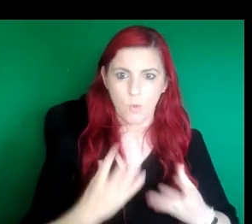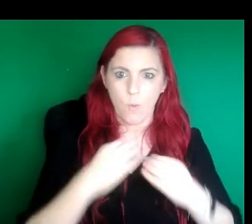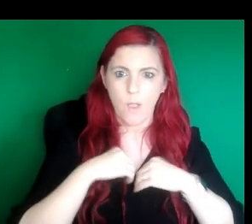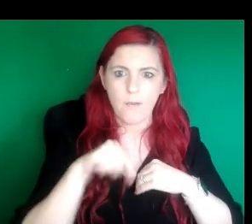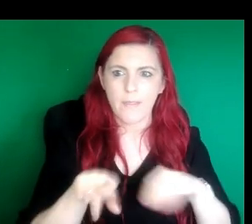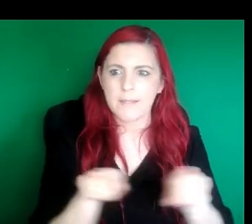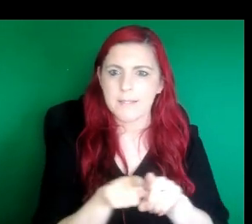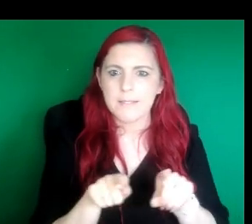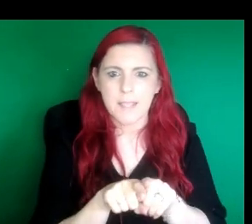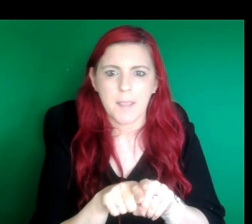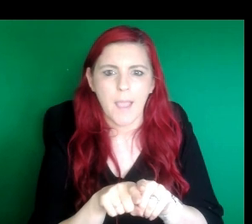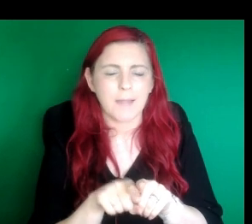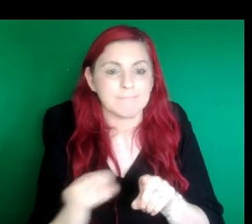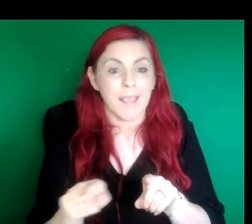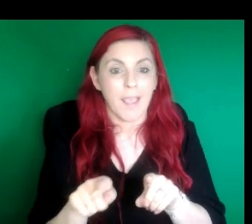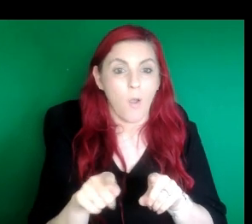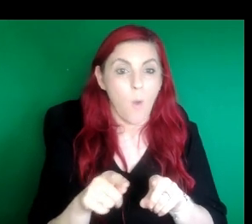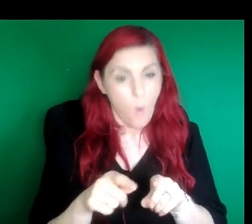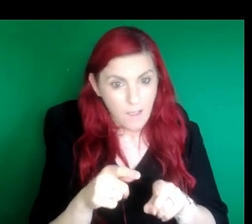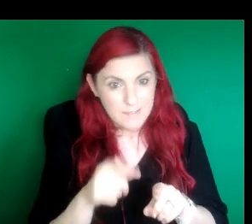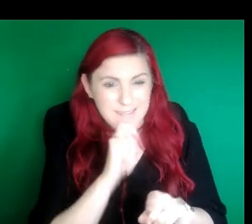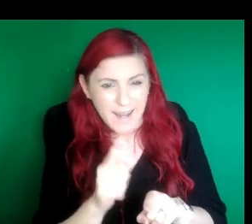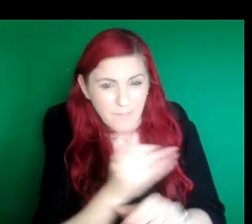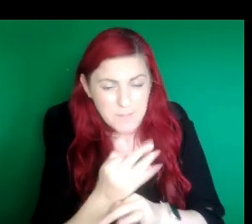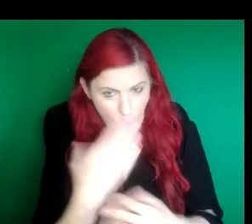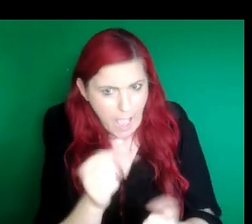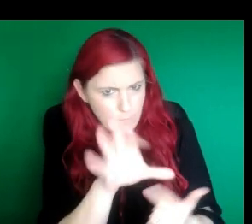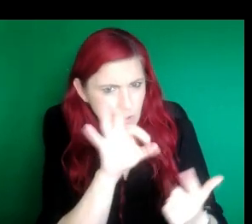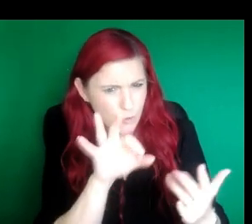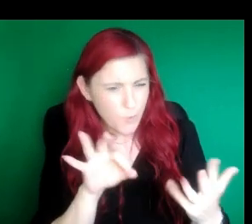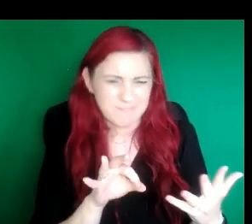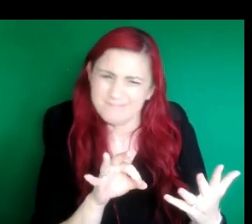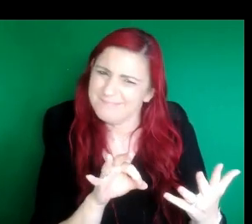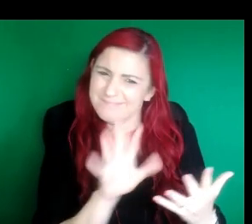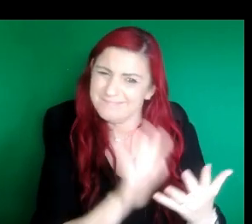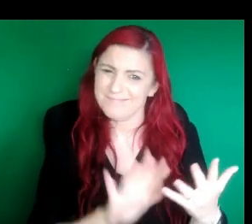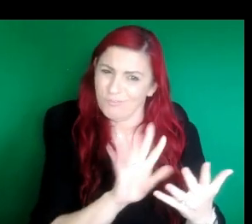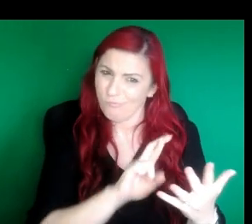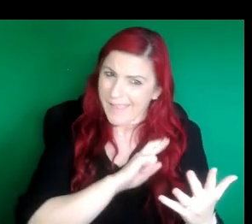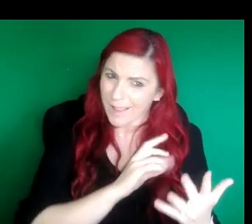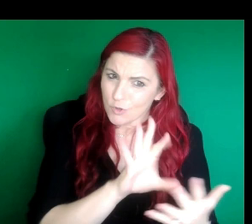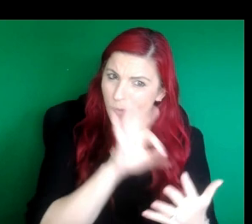for families. So I'm going to present some data, but if you have Finland's a very large country.